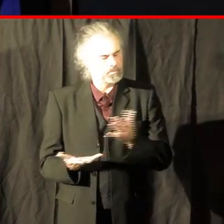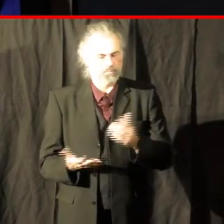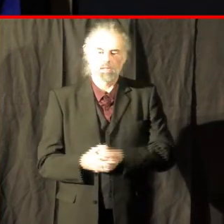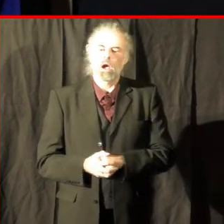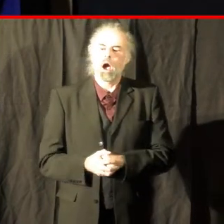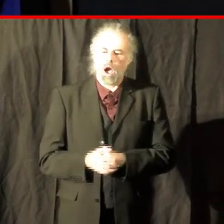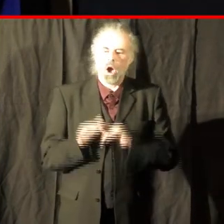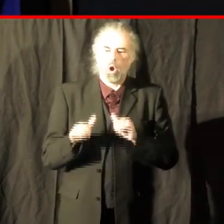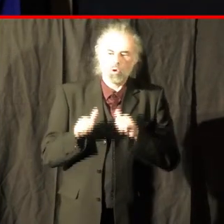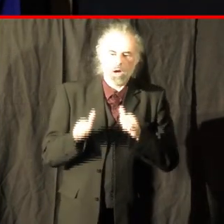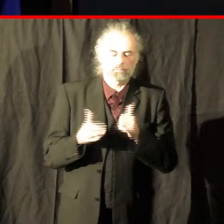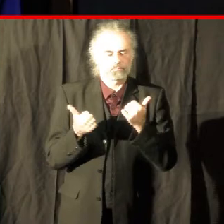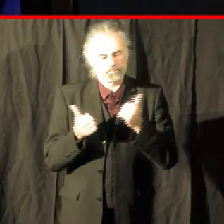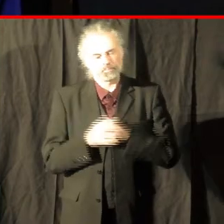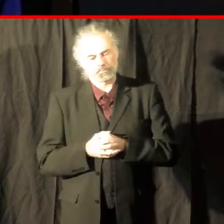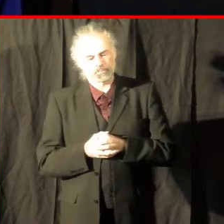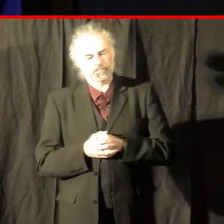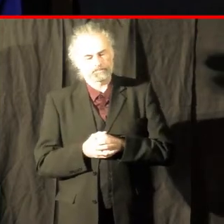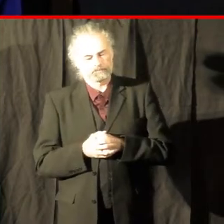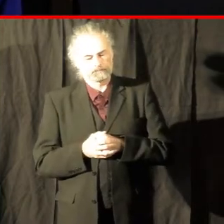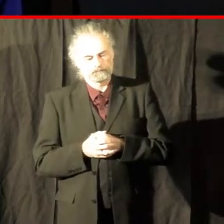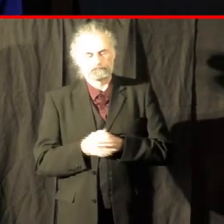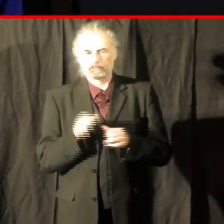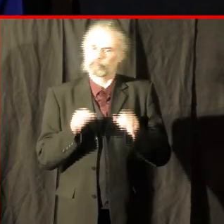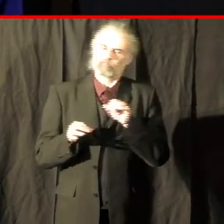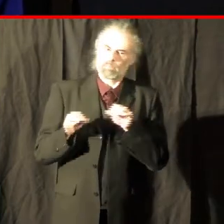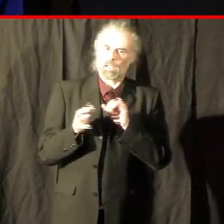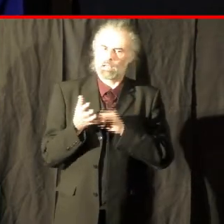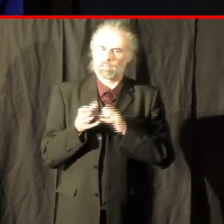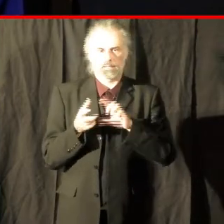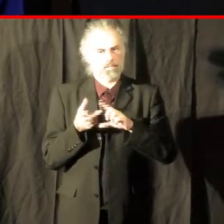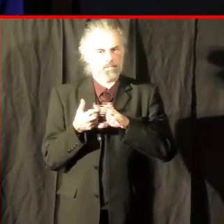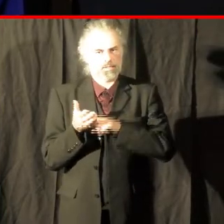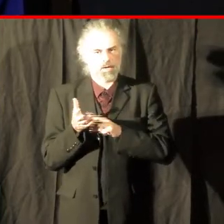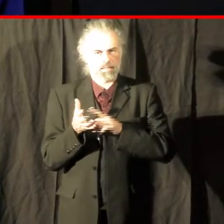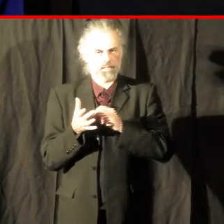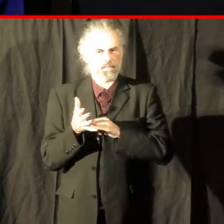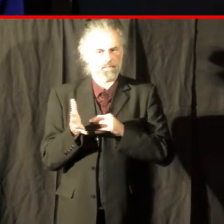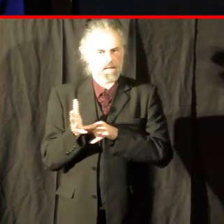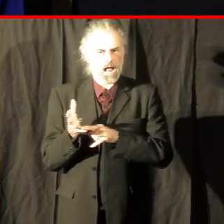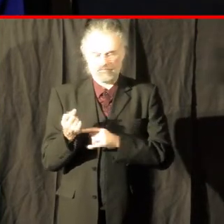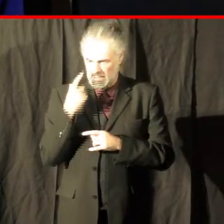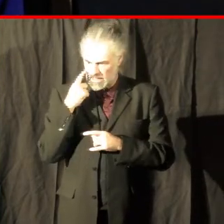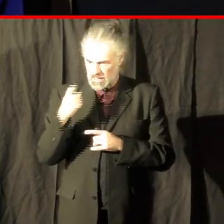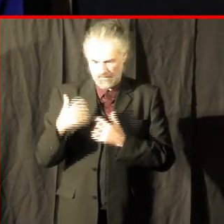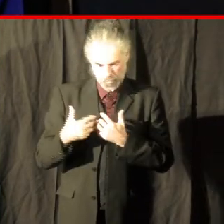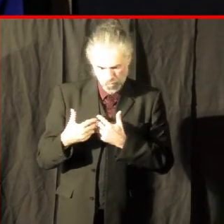Okay, I think I've got it. All right. Scientists at the university have discovered a potential,